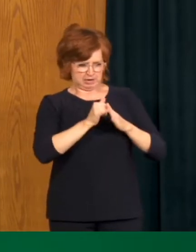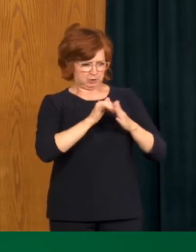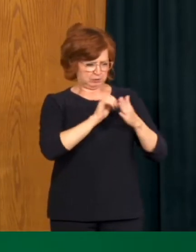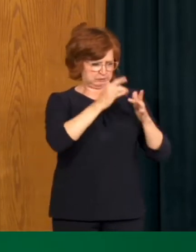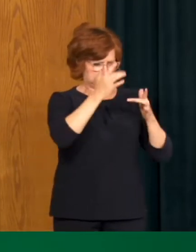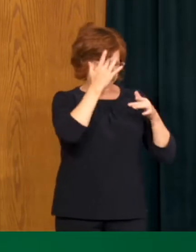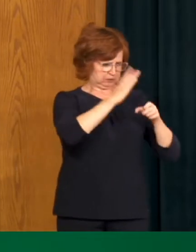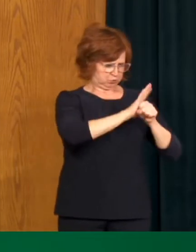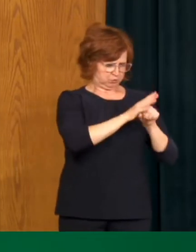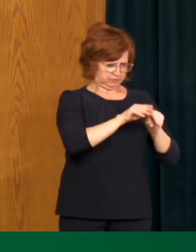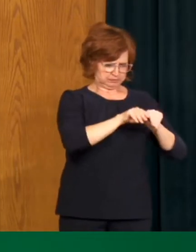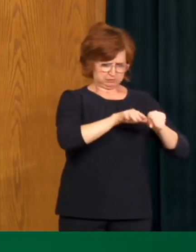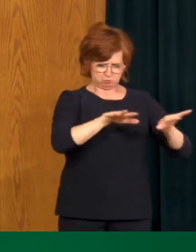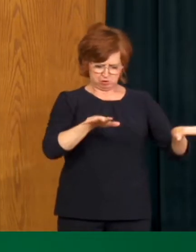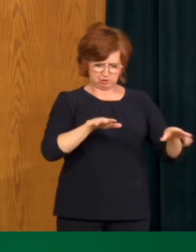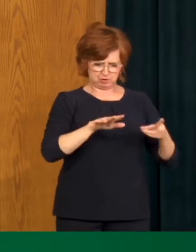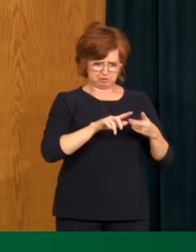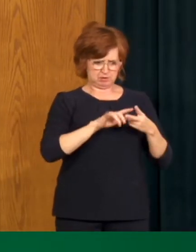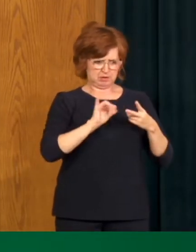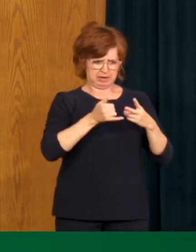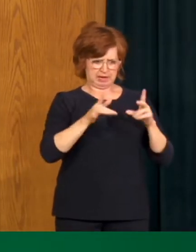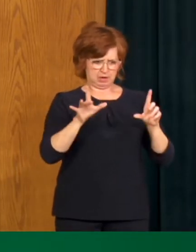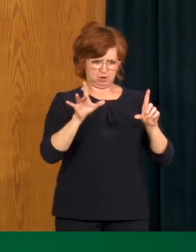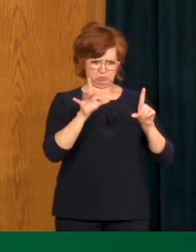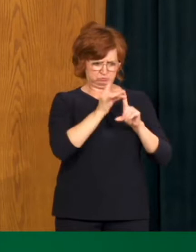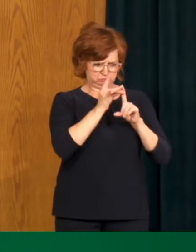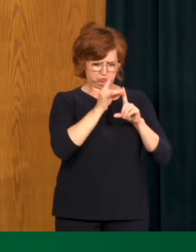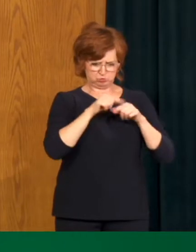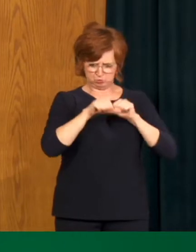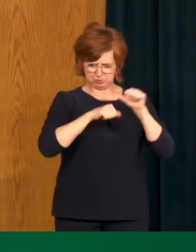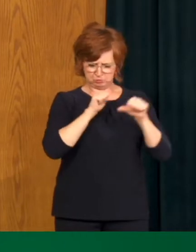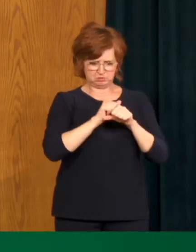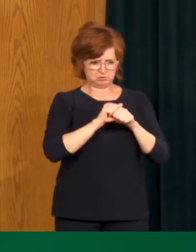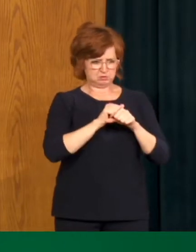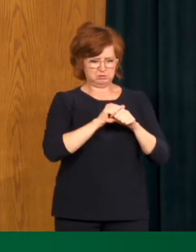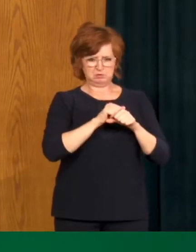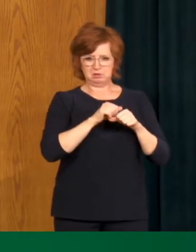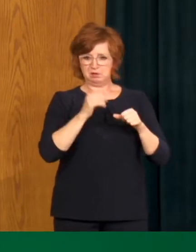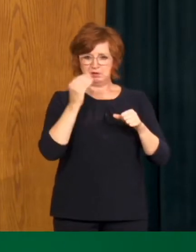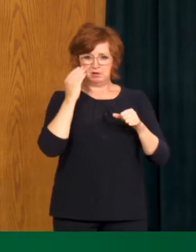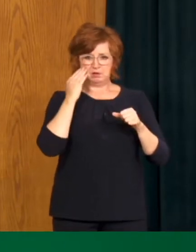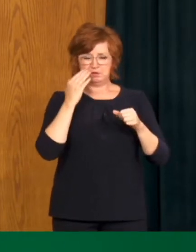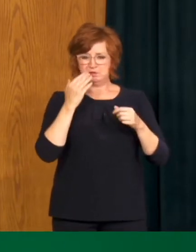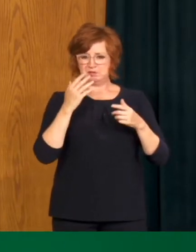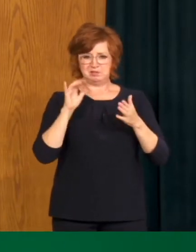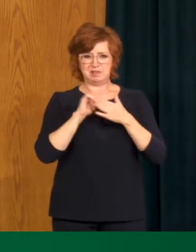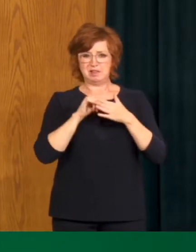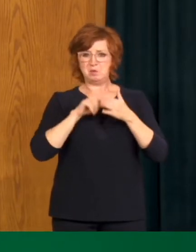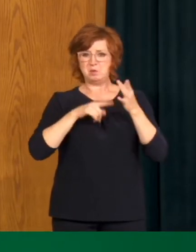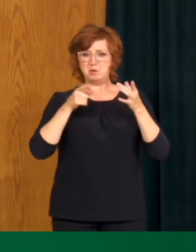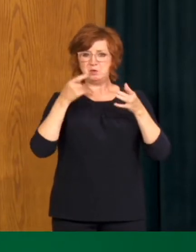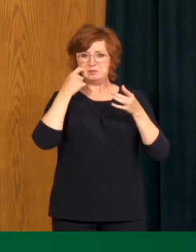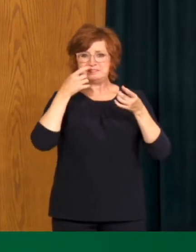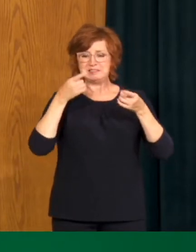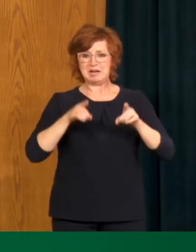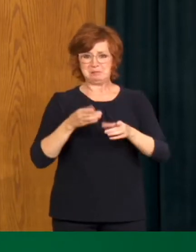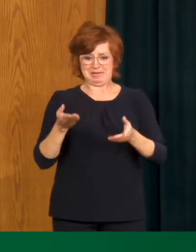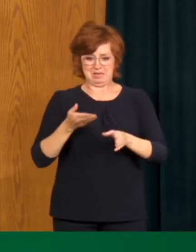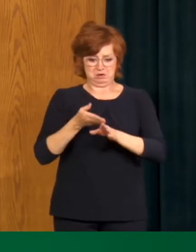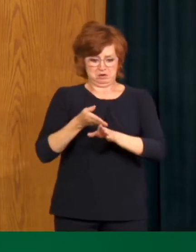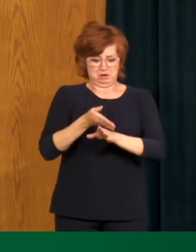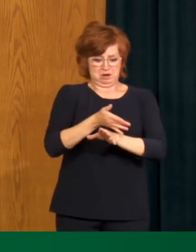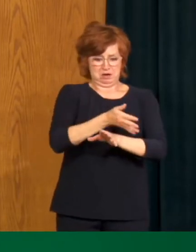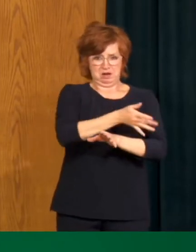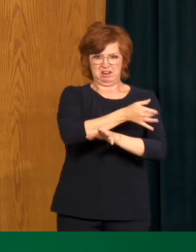transmitted. We can have a number of weeks gone by where we have absolute minimal number of cases, and then all of a sudden we see